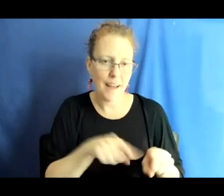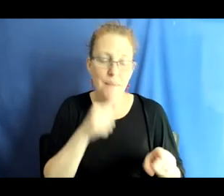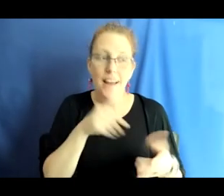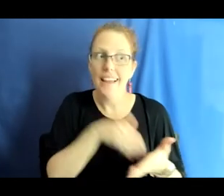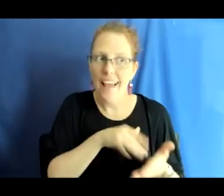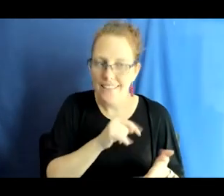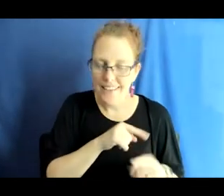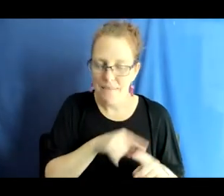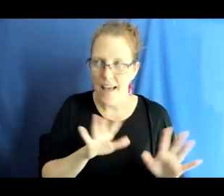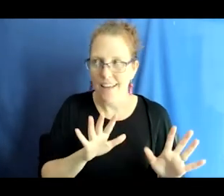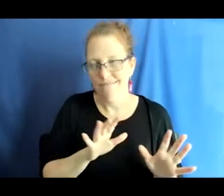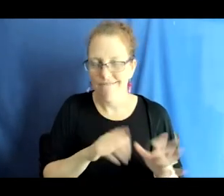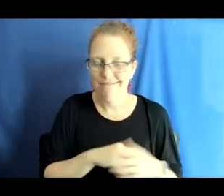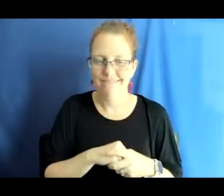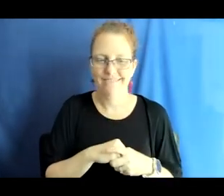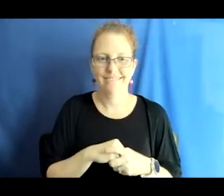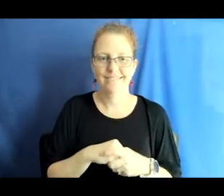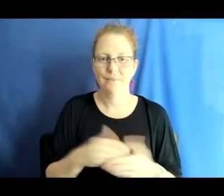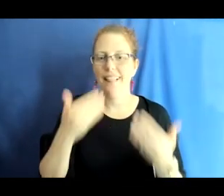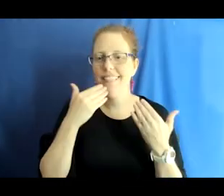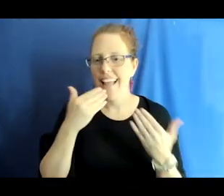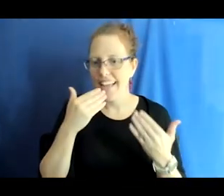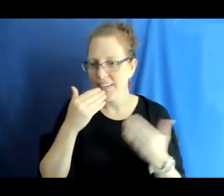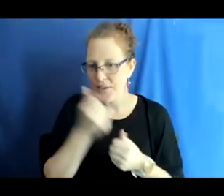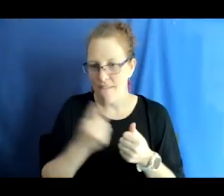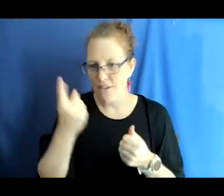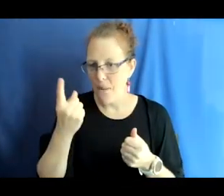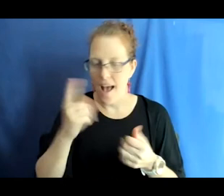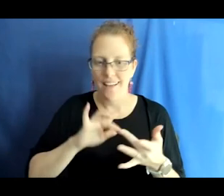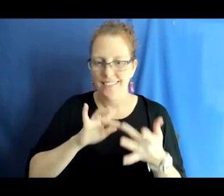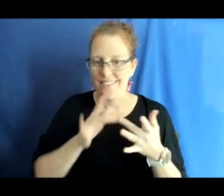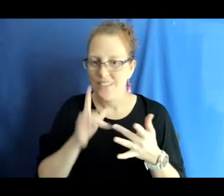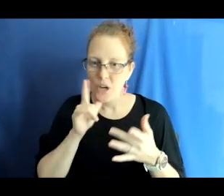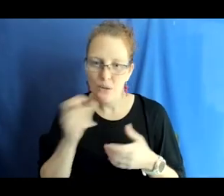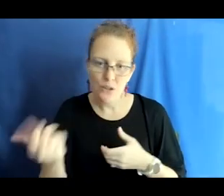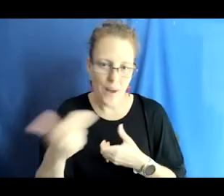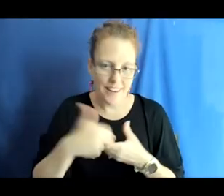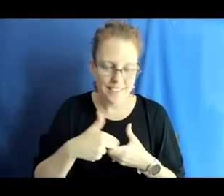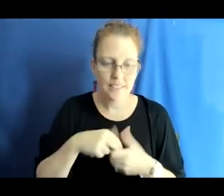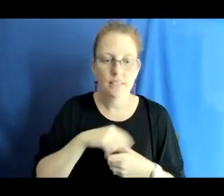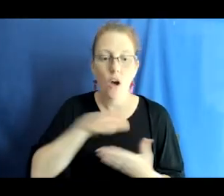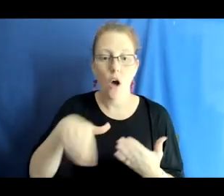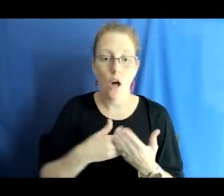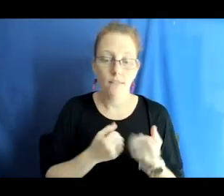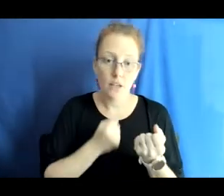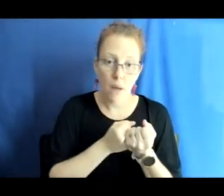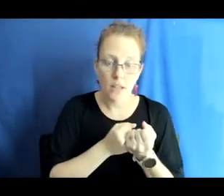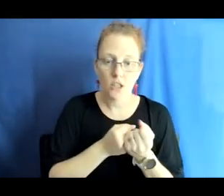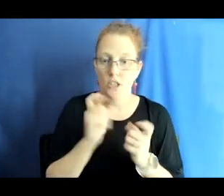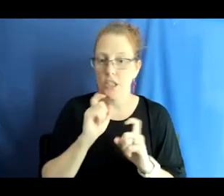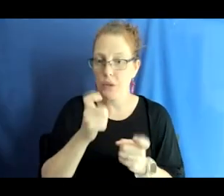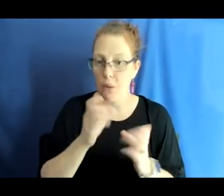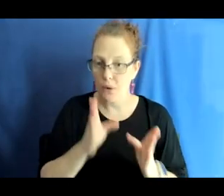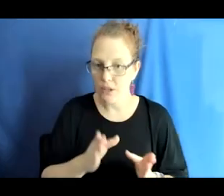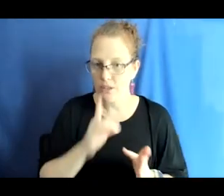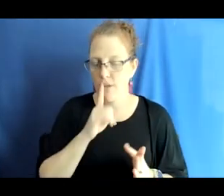And I'll just say thank you to all you out there in cyberspace for joining us and to all our sponsors and donors. I'm so very grateful to all of